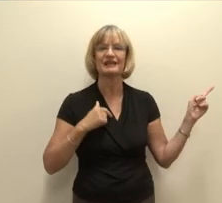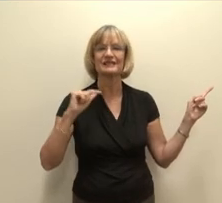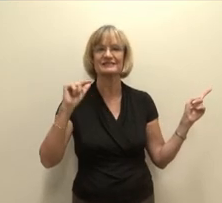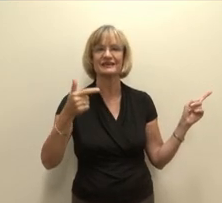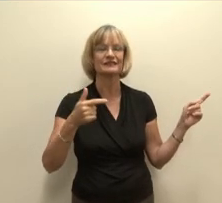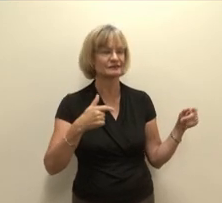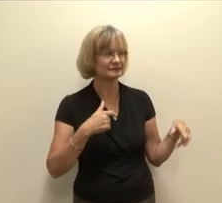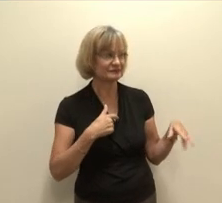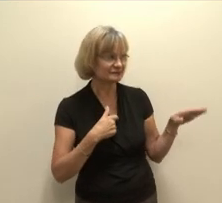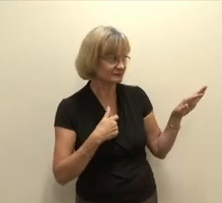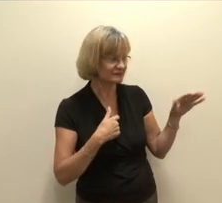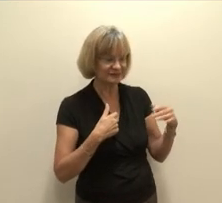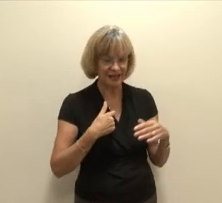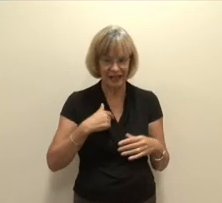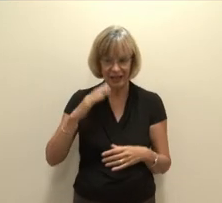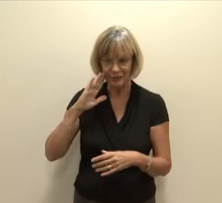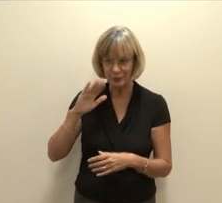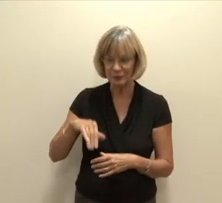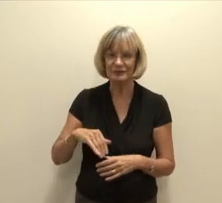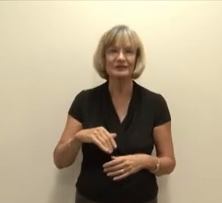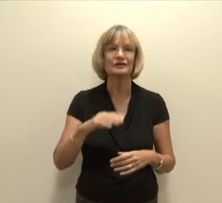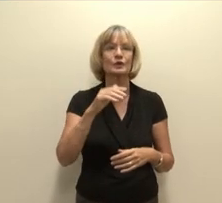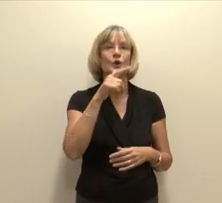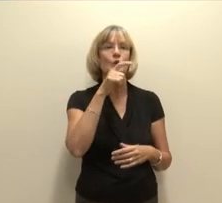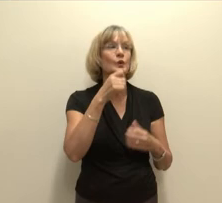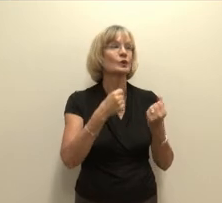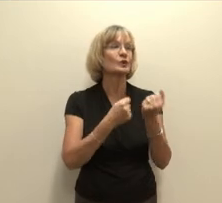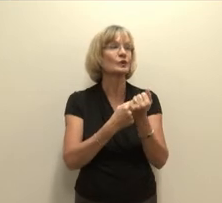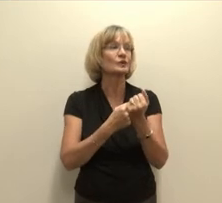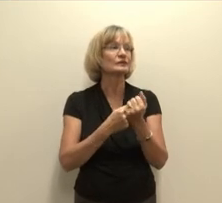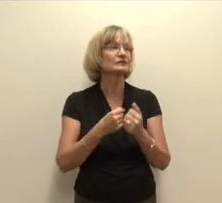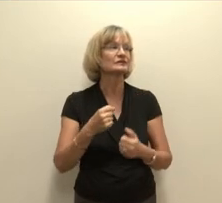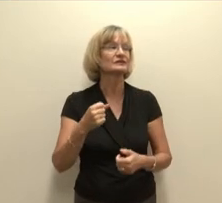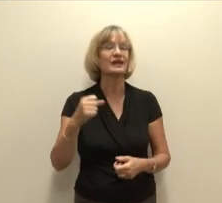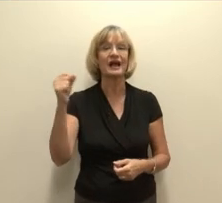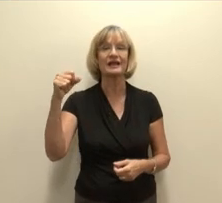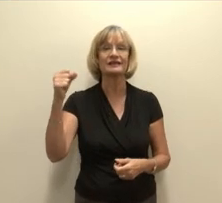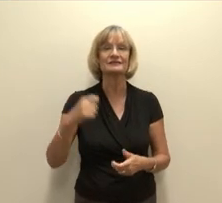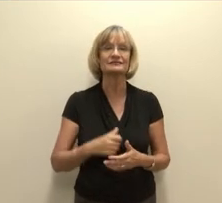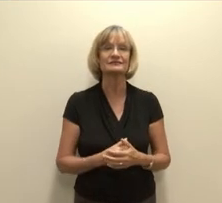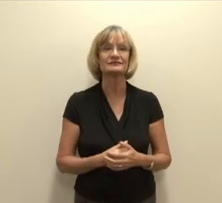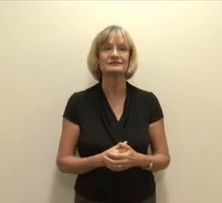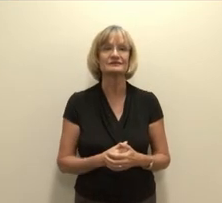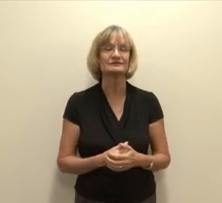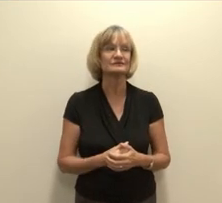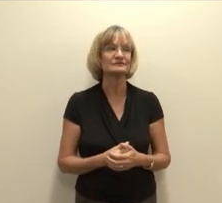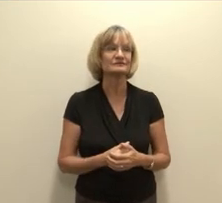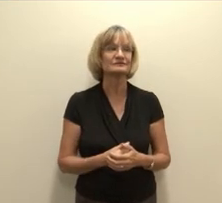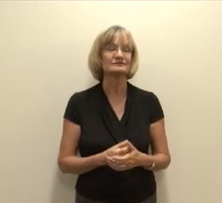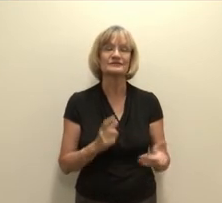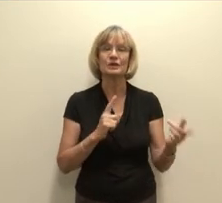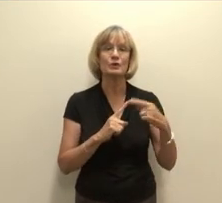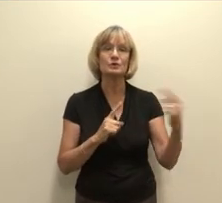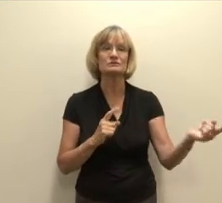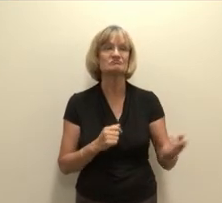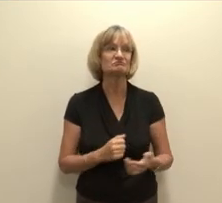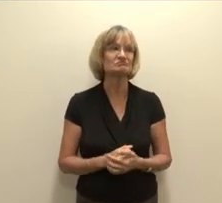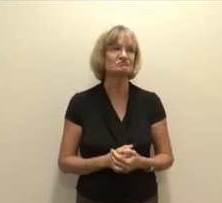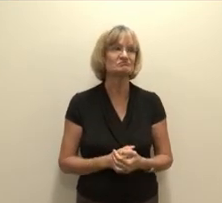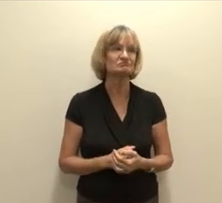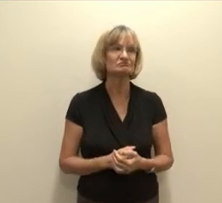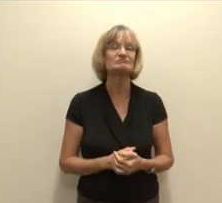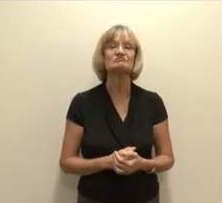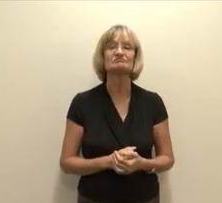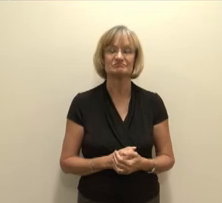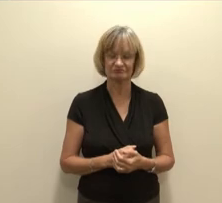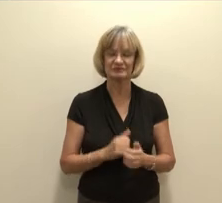Yes, I know. Yeah. All those in favor, say aye. Aye. Aye. Aye. You opposed? That